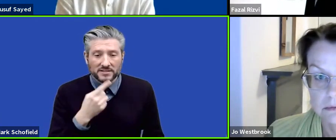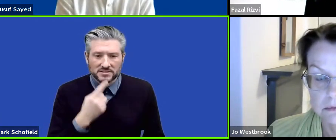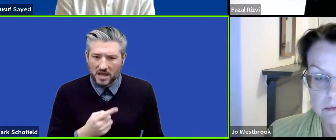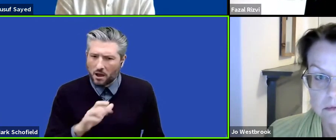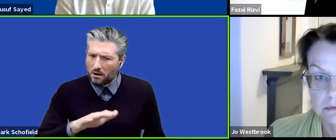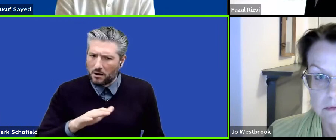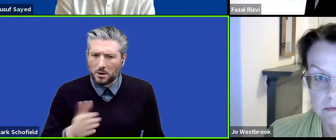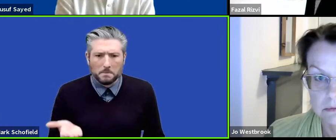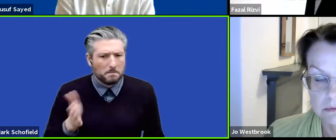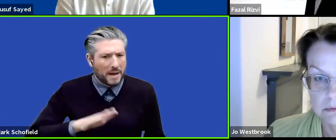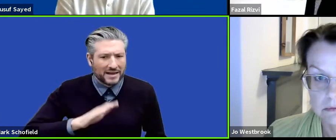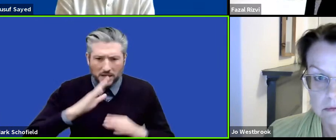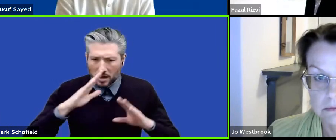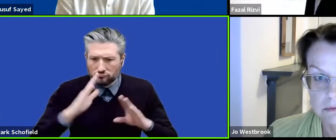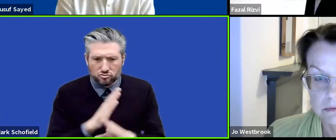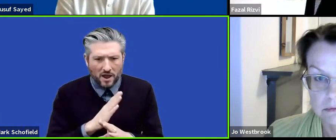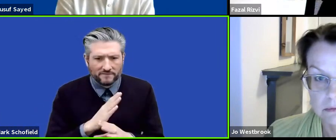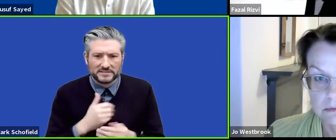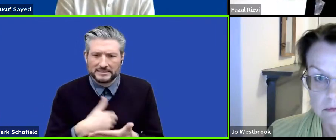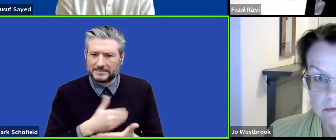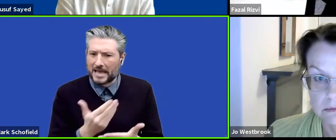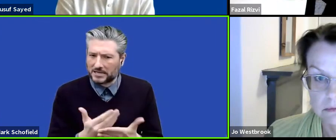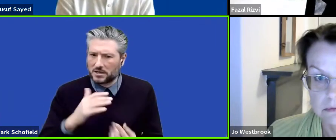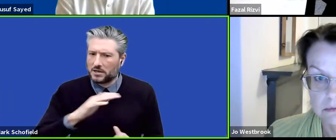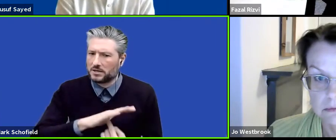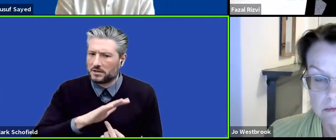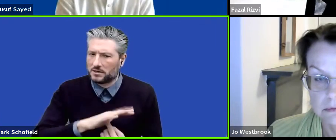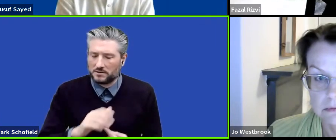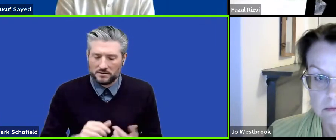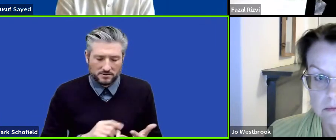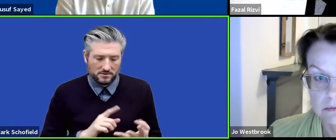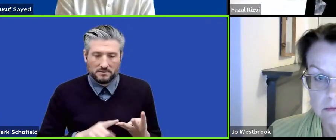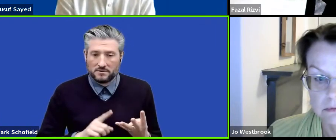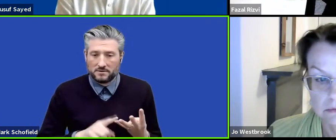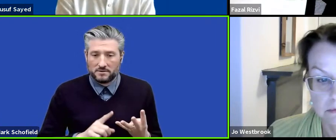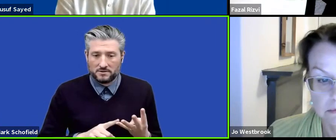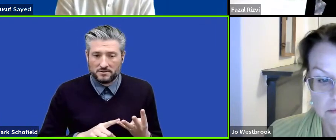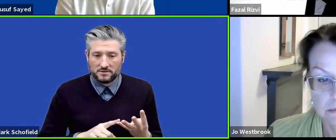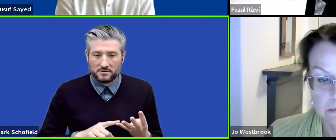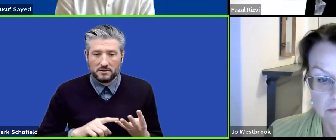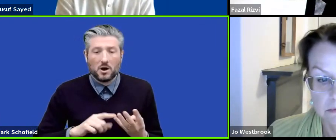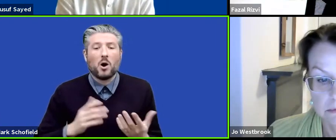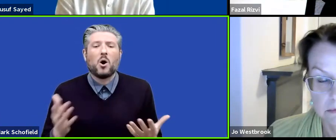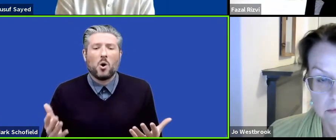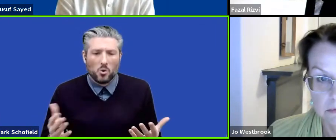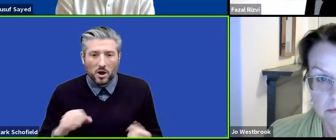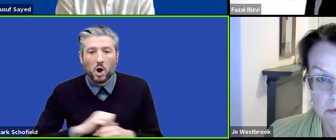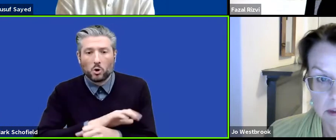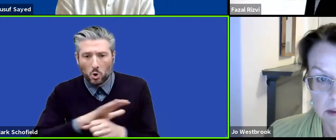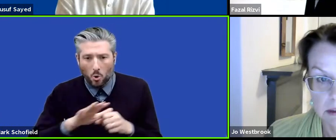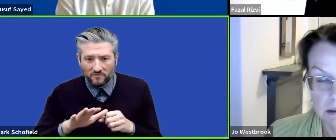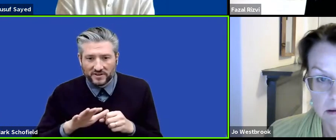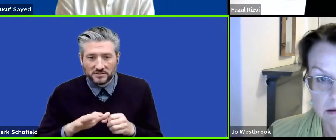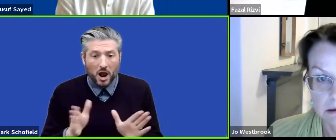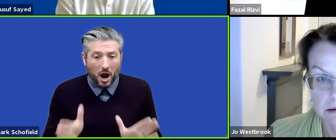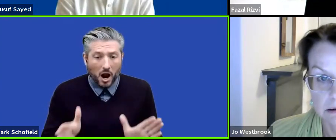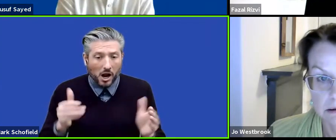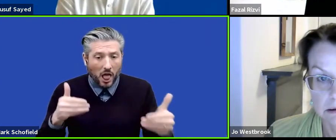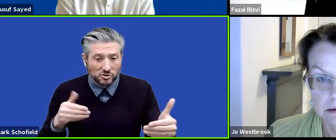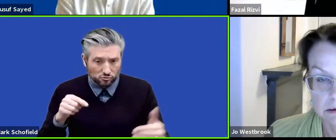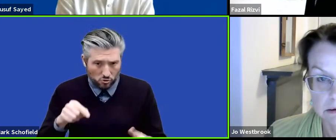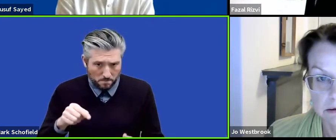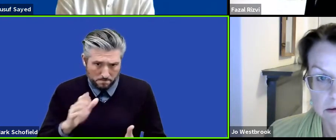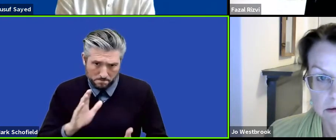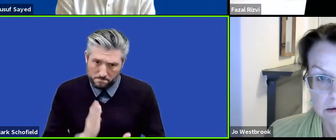that what we learn from COVID is the flipped classroom is a reality, and therefore this has brought about quicker the fourth